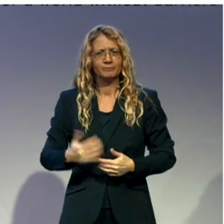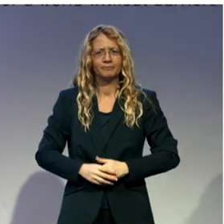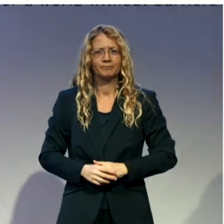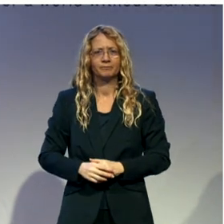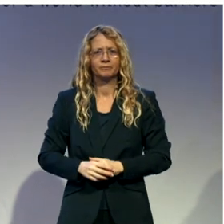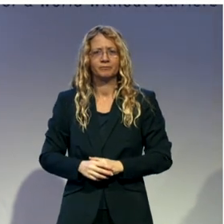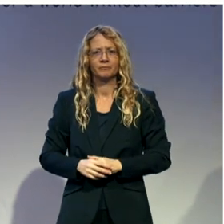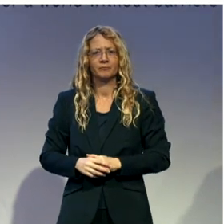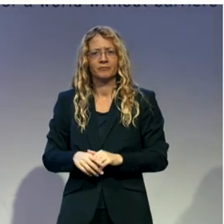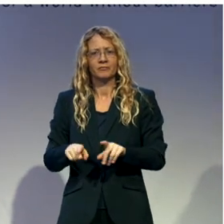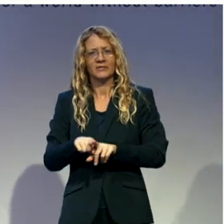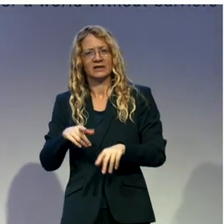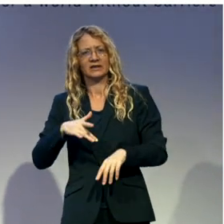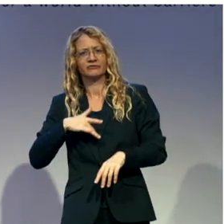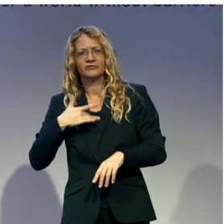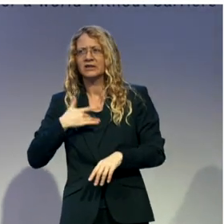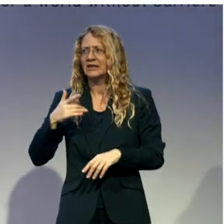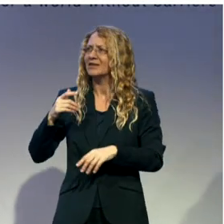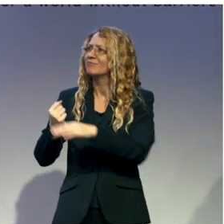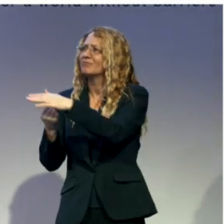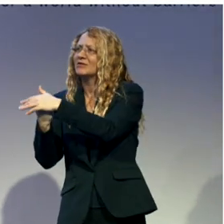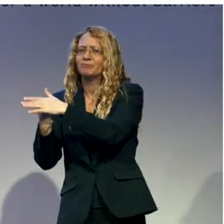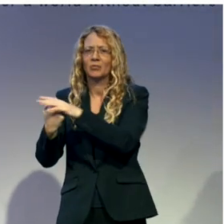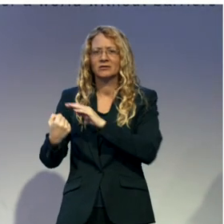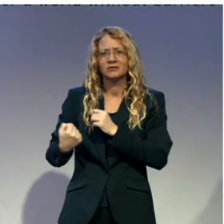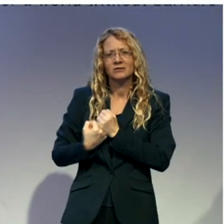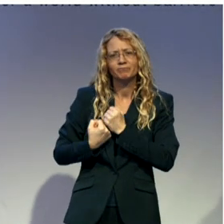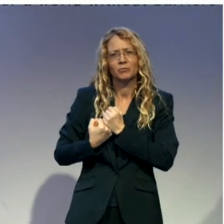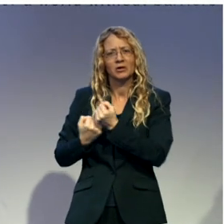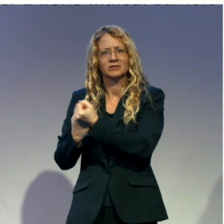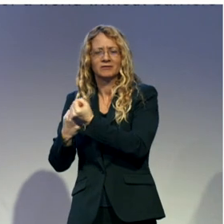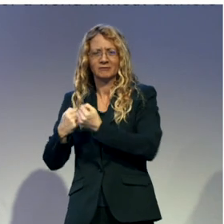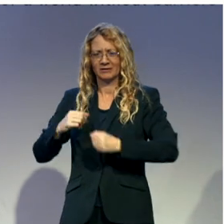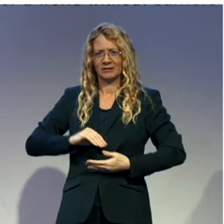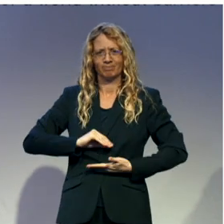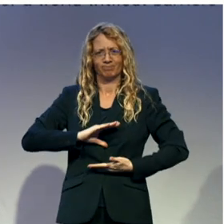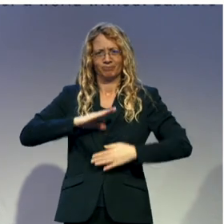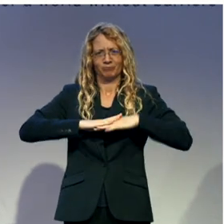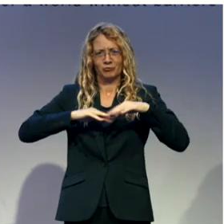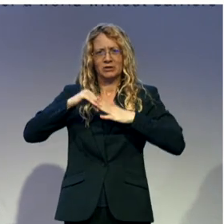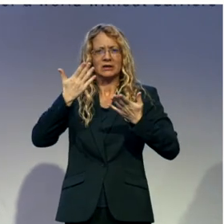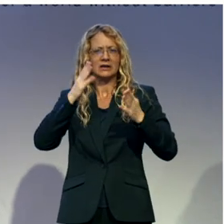They built up a network. They held Facebook exchanges, and they called each other, and they were friends by the end of this.